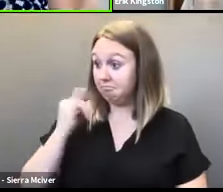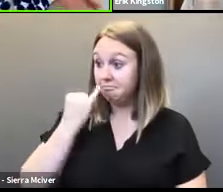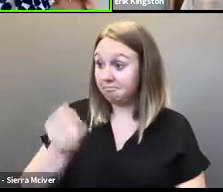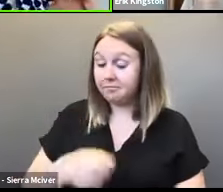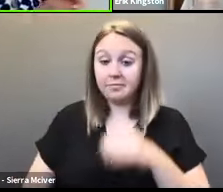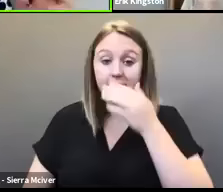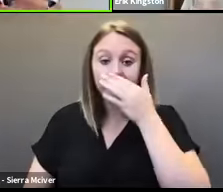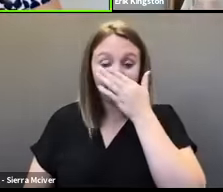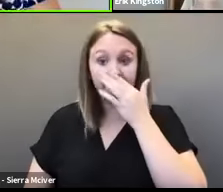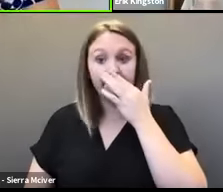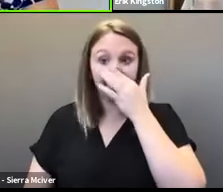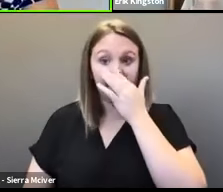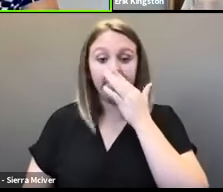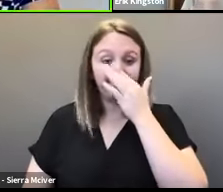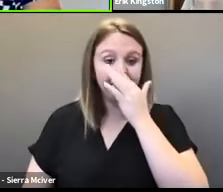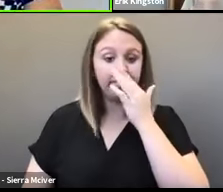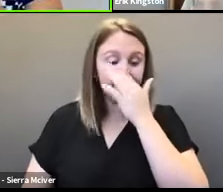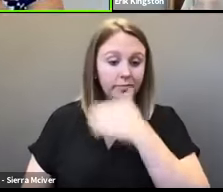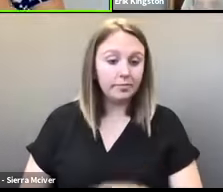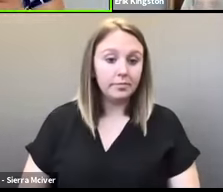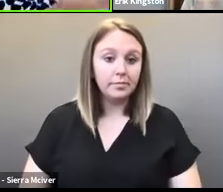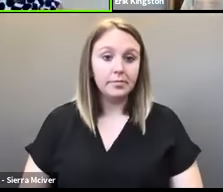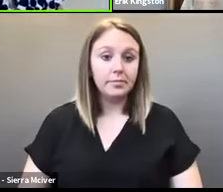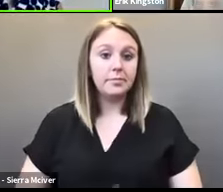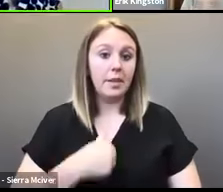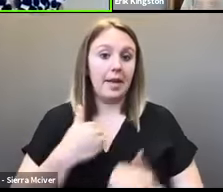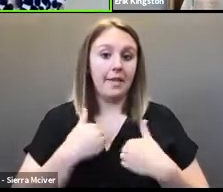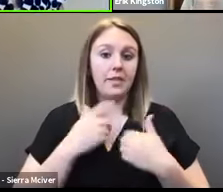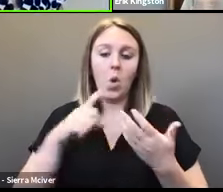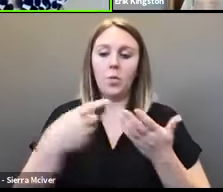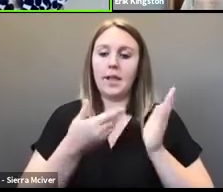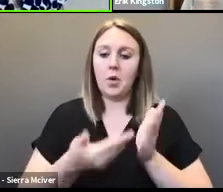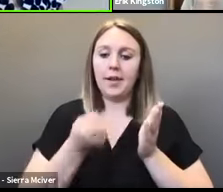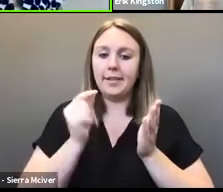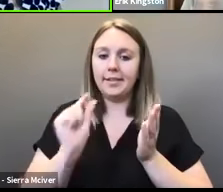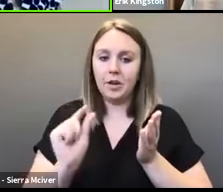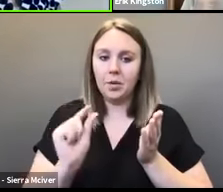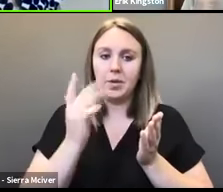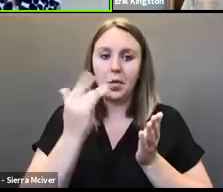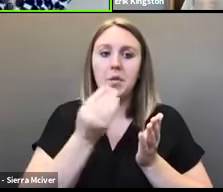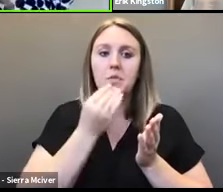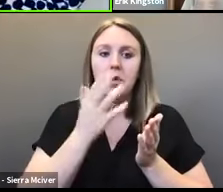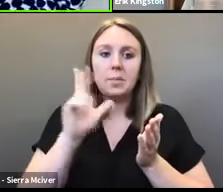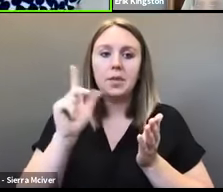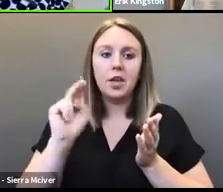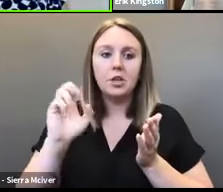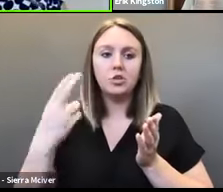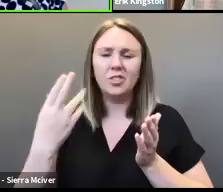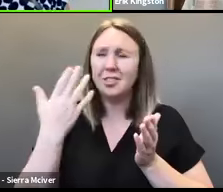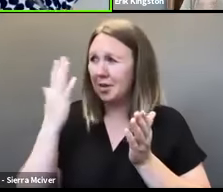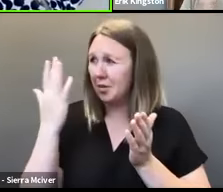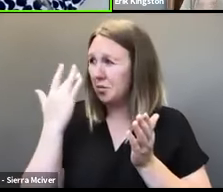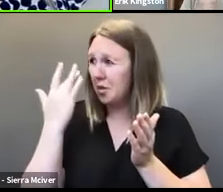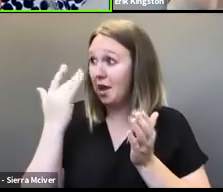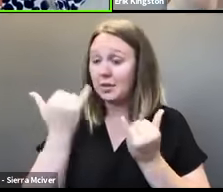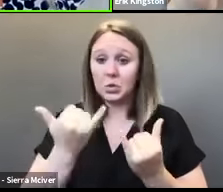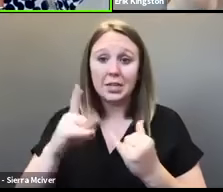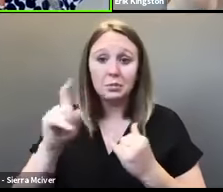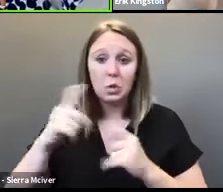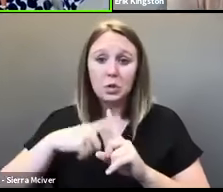So I'm having, I only brought a little bit because it's a warm lunch. I don't know why I was inspired to have a warm lunch on a hundred degree weather,